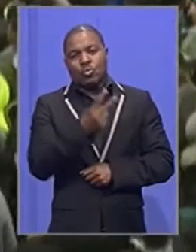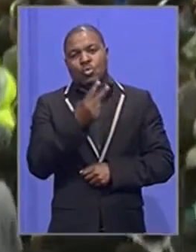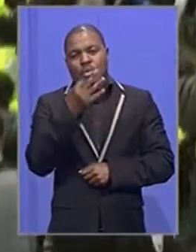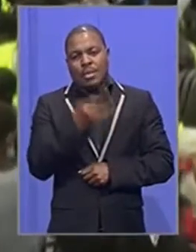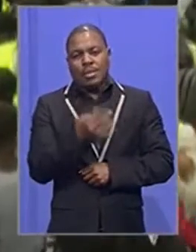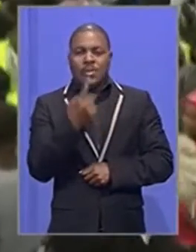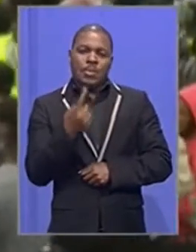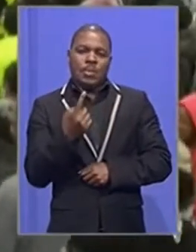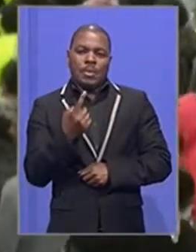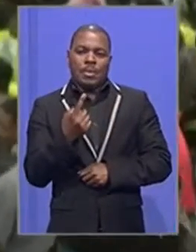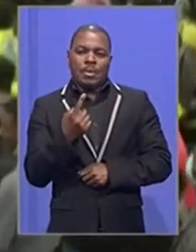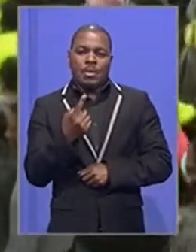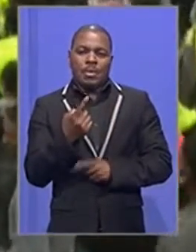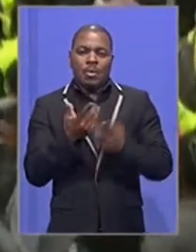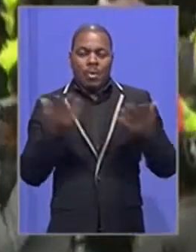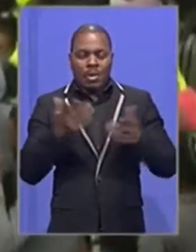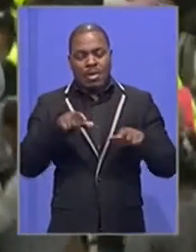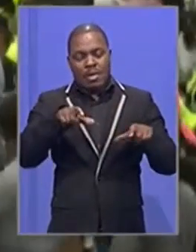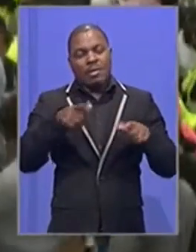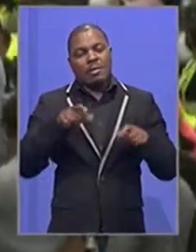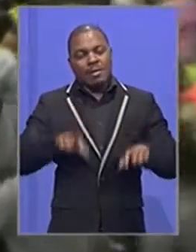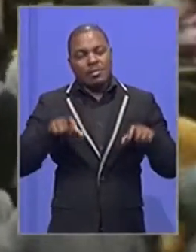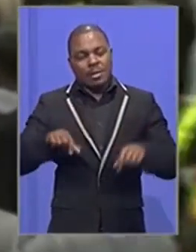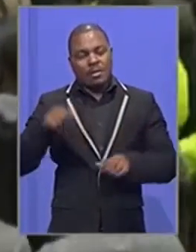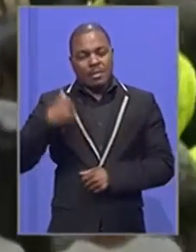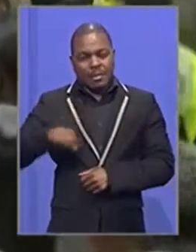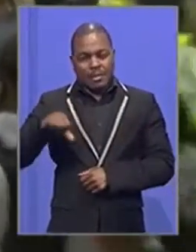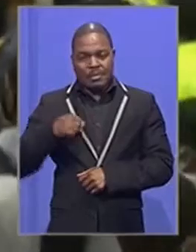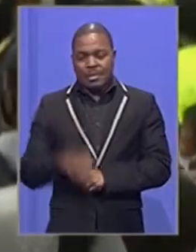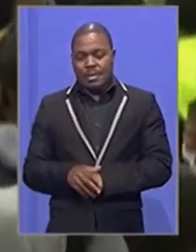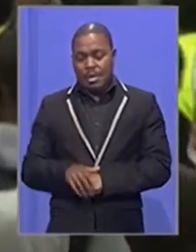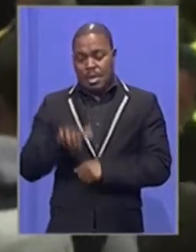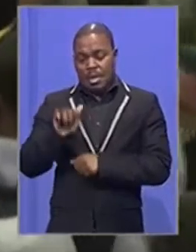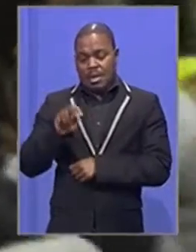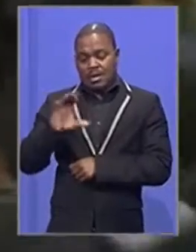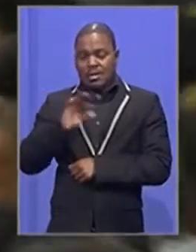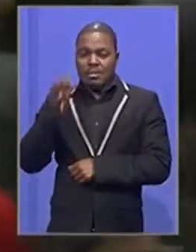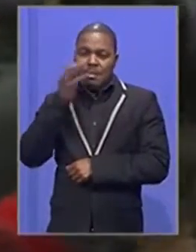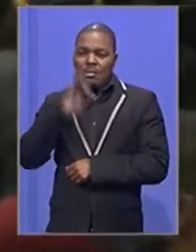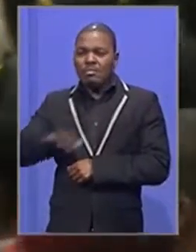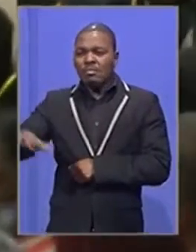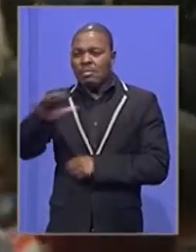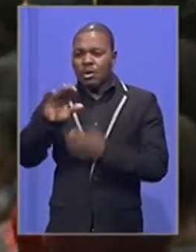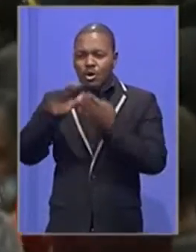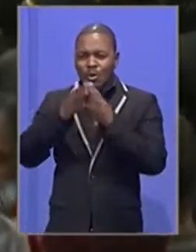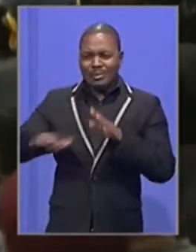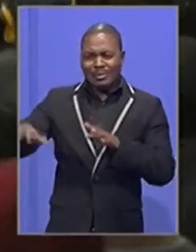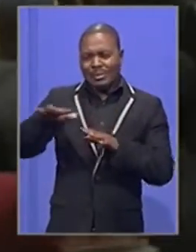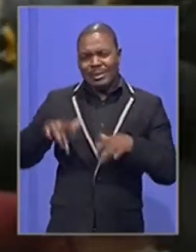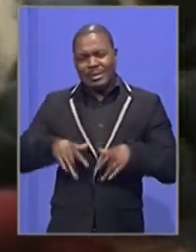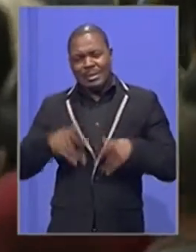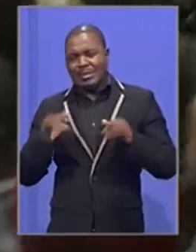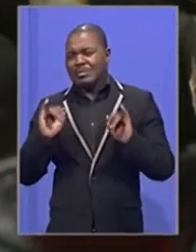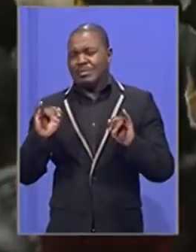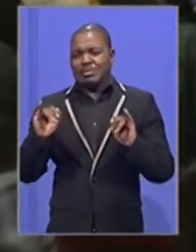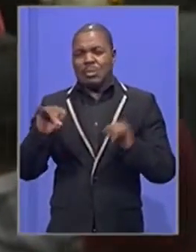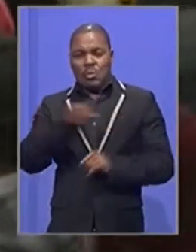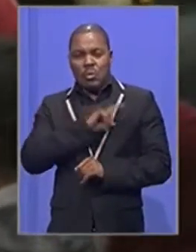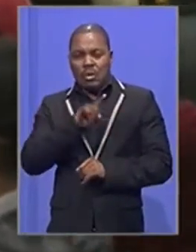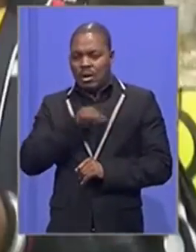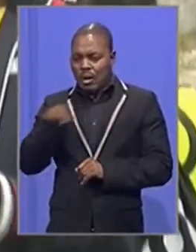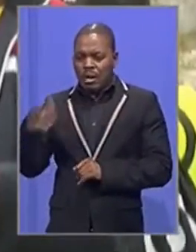230 le motso lekgotleng la masepala. ANC e boletse ha maemo metseng ya baahi a hlobaetsa e sa le hoba e hloke